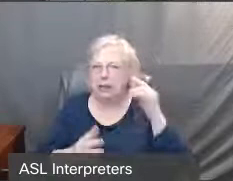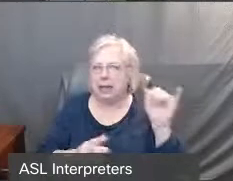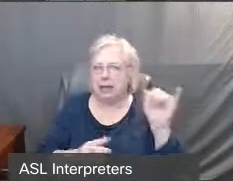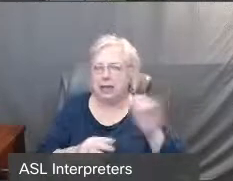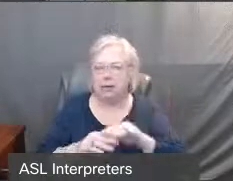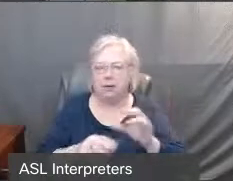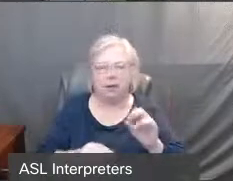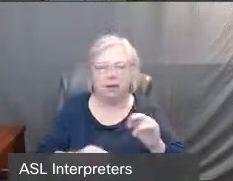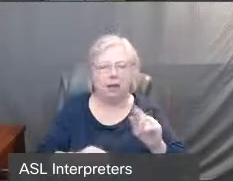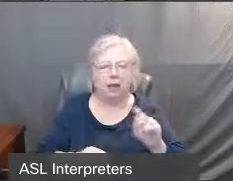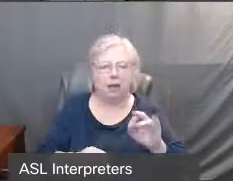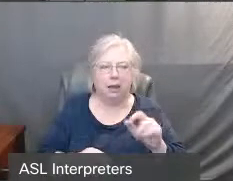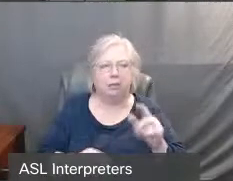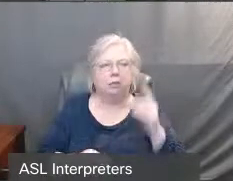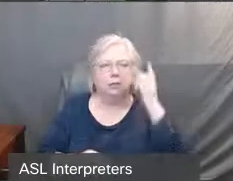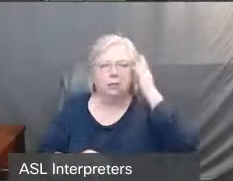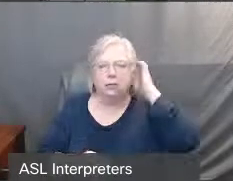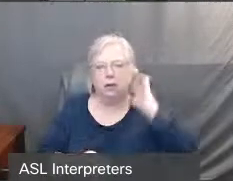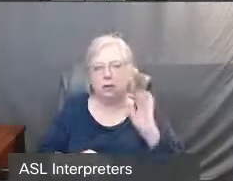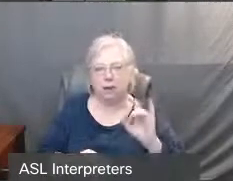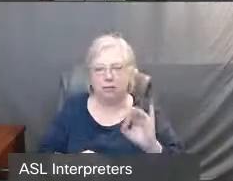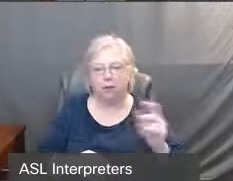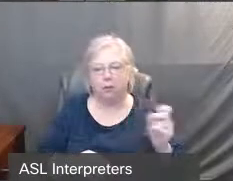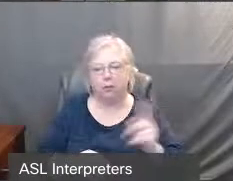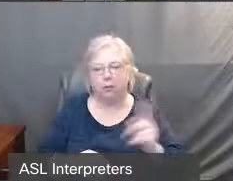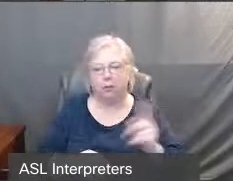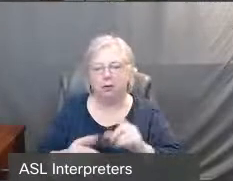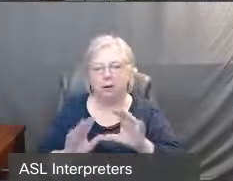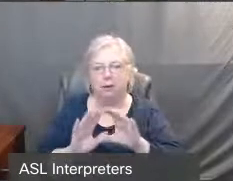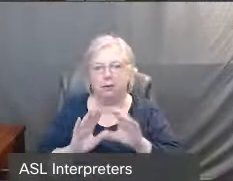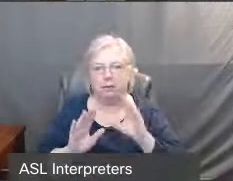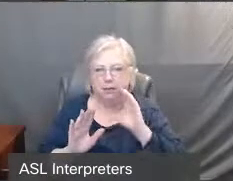if we could go back to the slide deck, we'll just go ahead and move to the next.